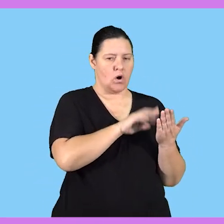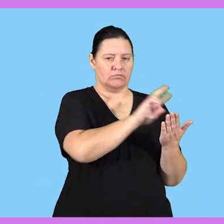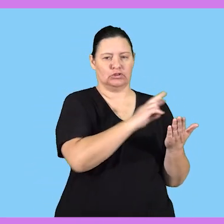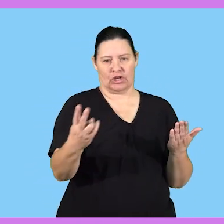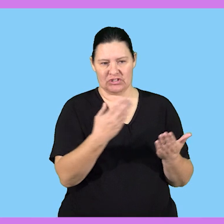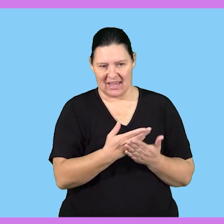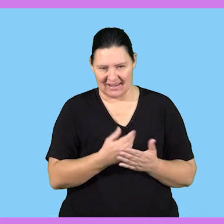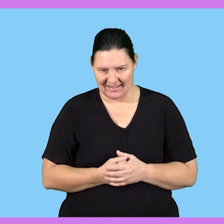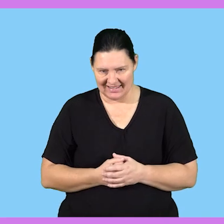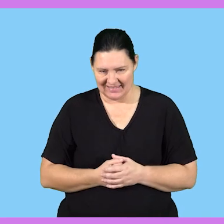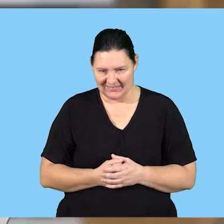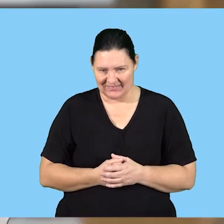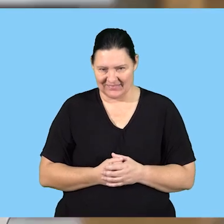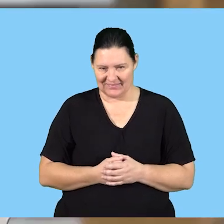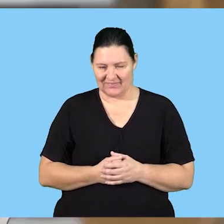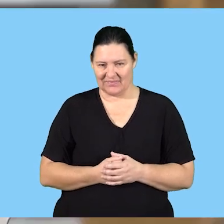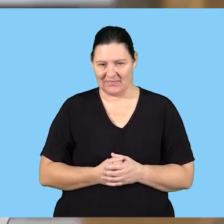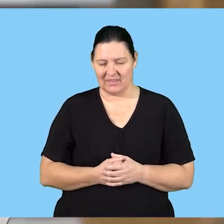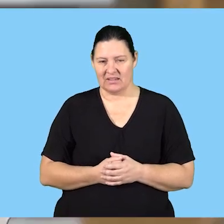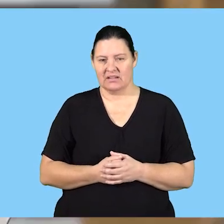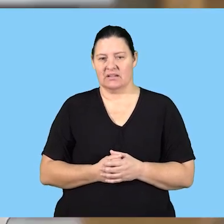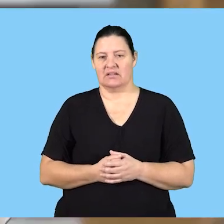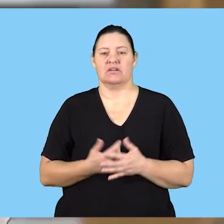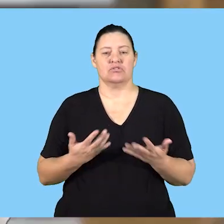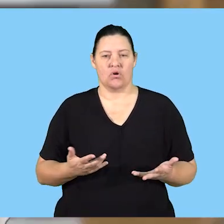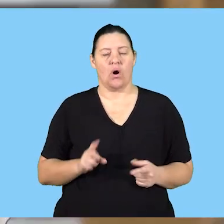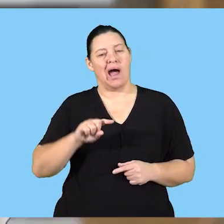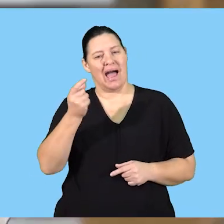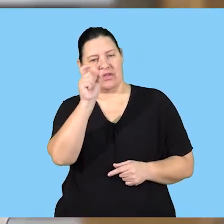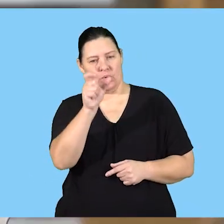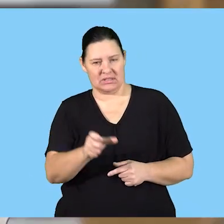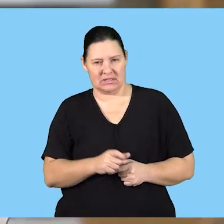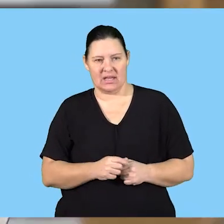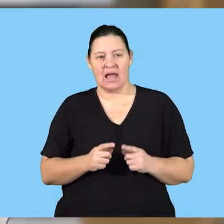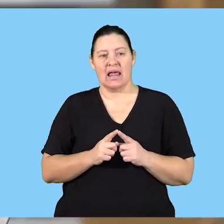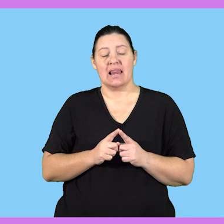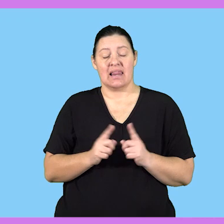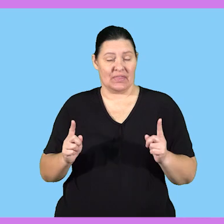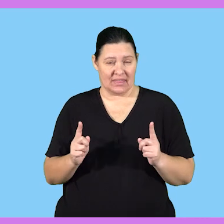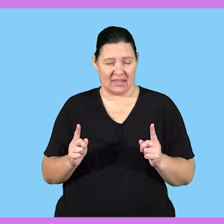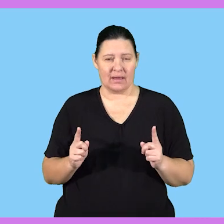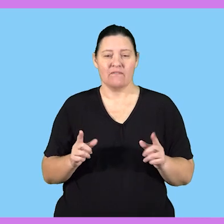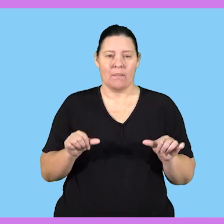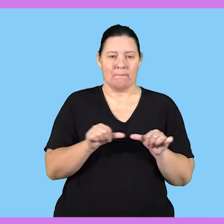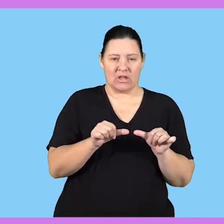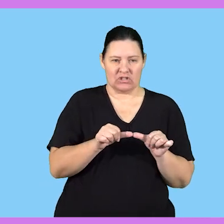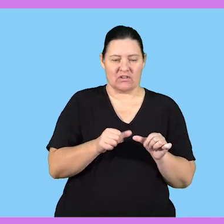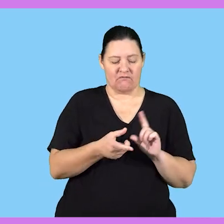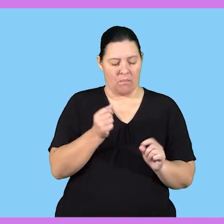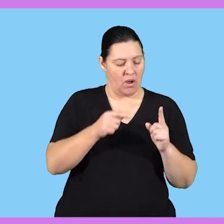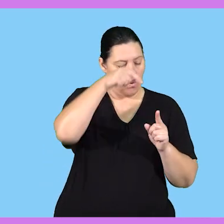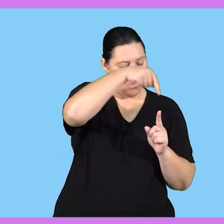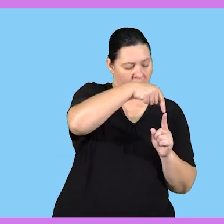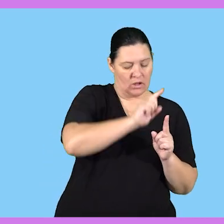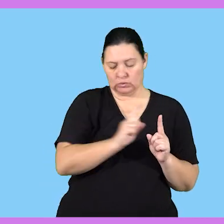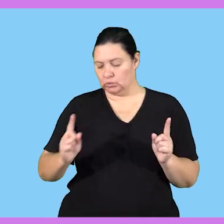table, and that we will provide to you. Right, and then also let's quickly look at a few other words. Length, that is the measurement of an